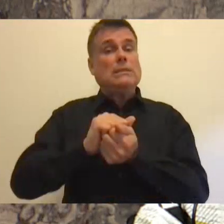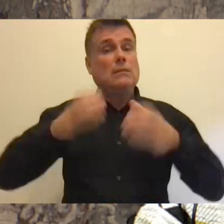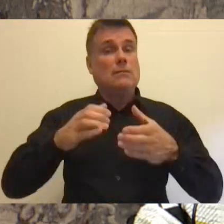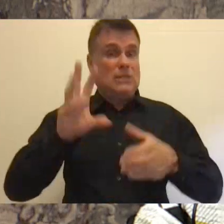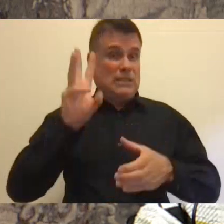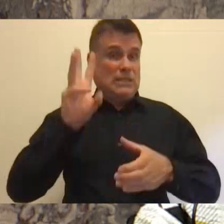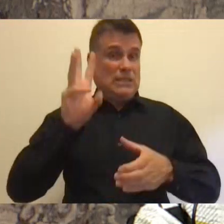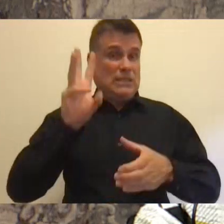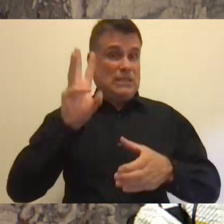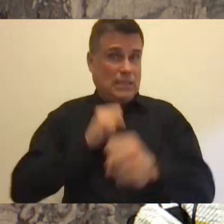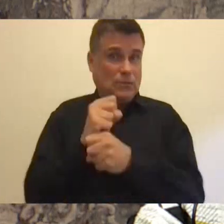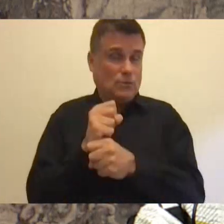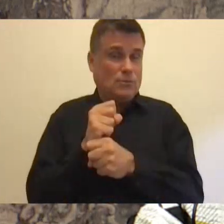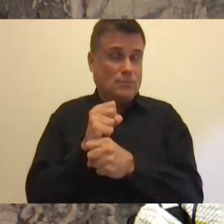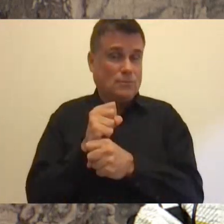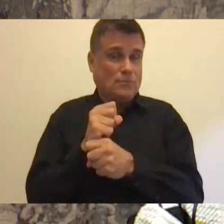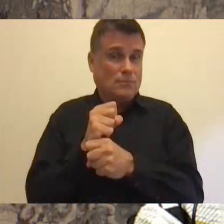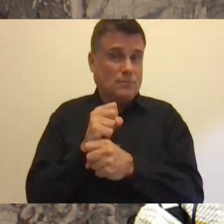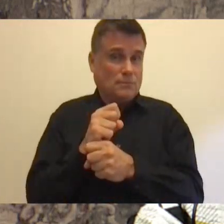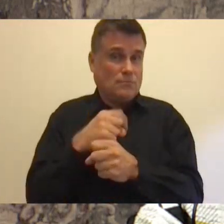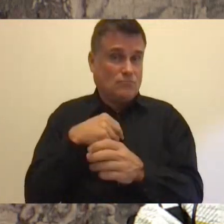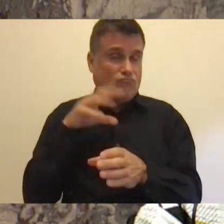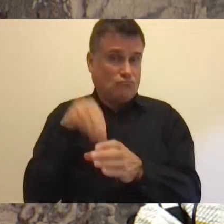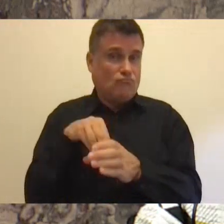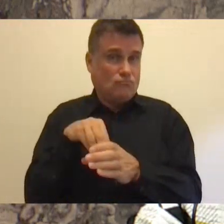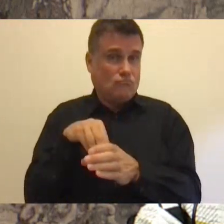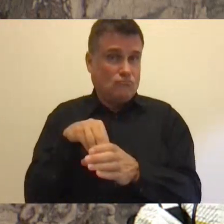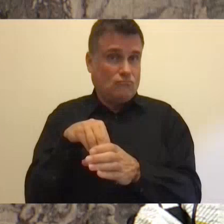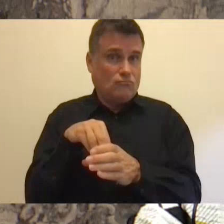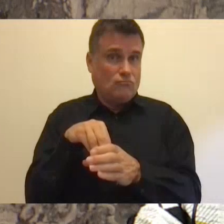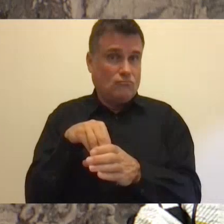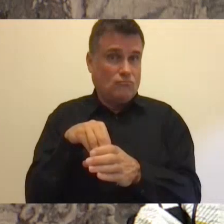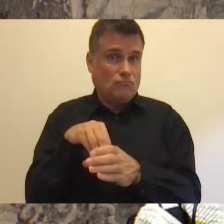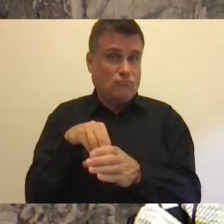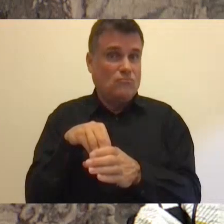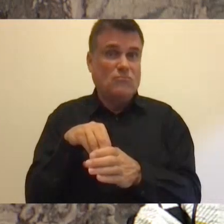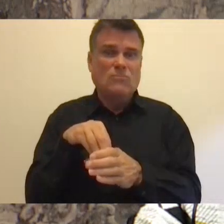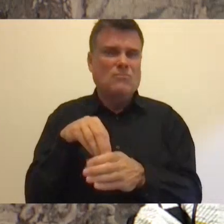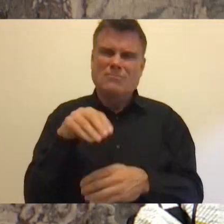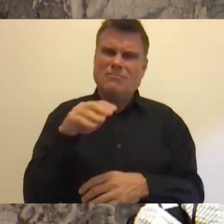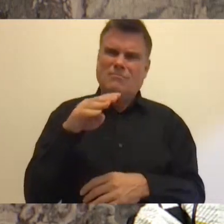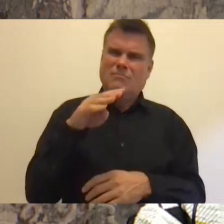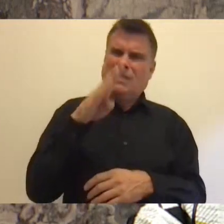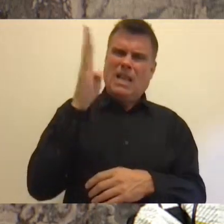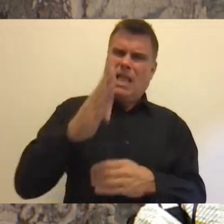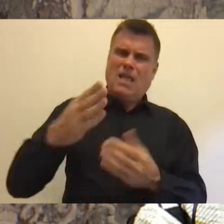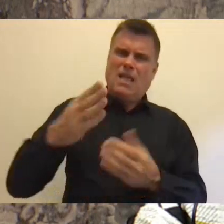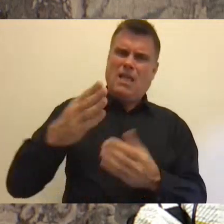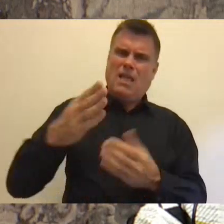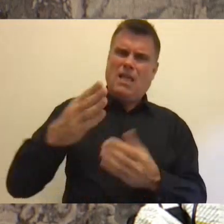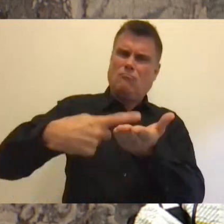once did we talk about the idea that we shouldn't call ourselves British Columbians.